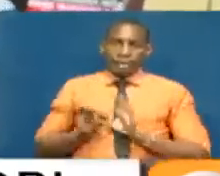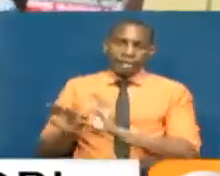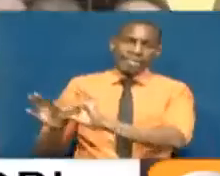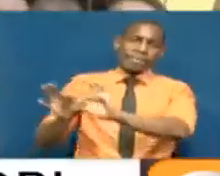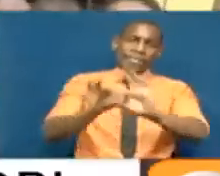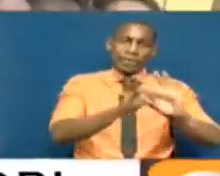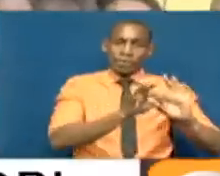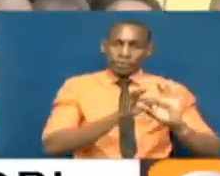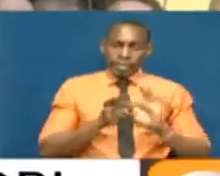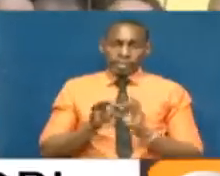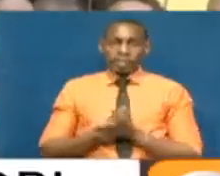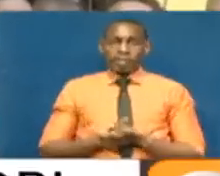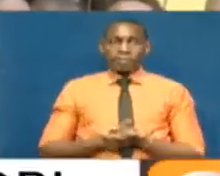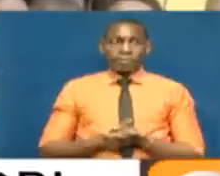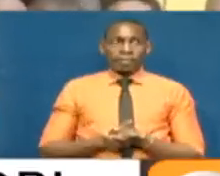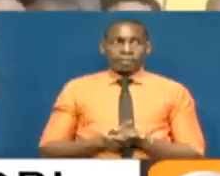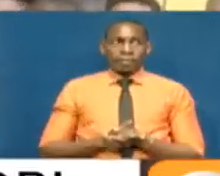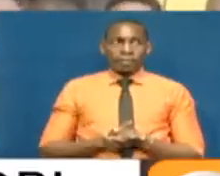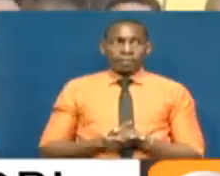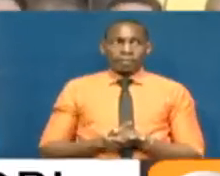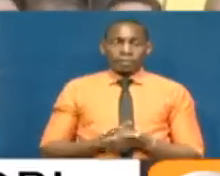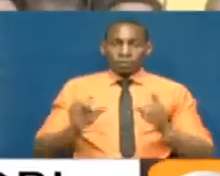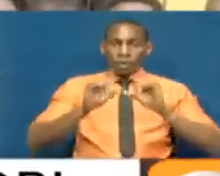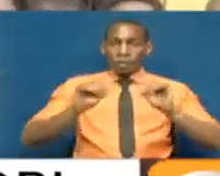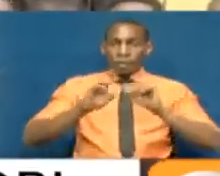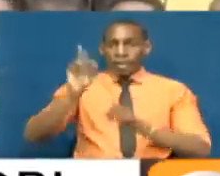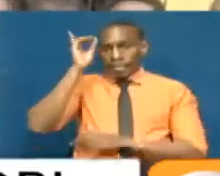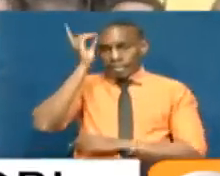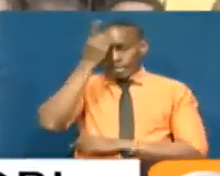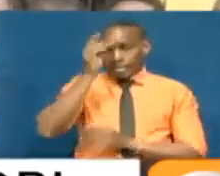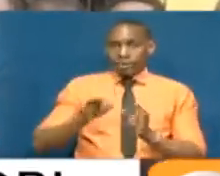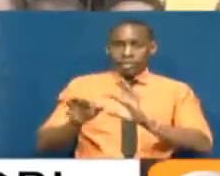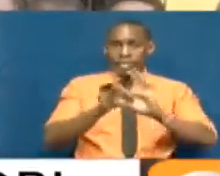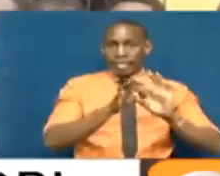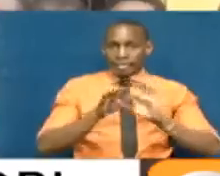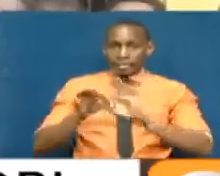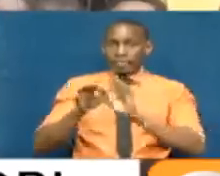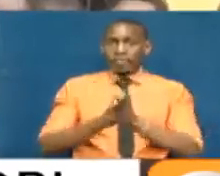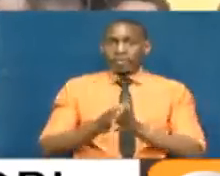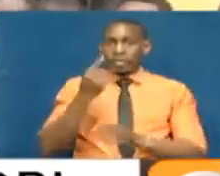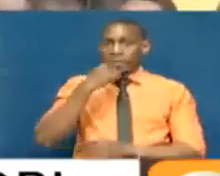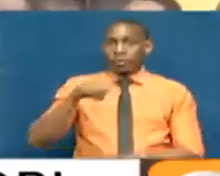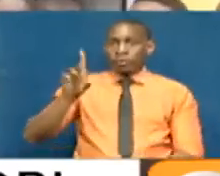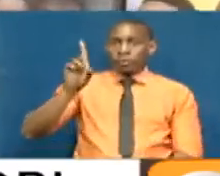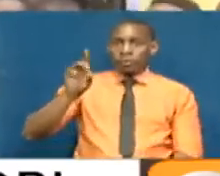Azimio! Alafu mjumbe hapa Dagoreti ya Azimio ni Dennis